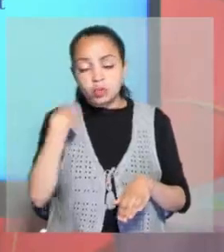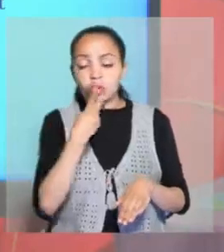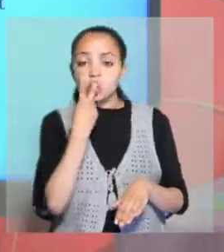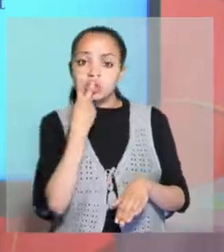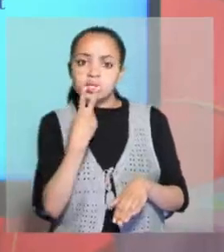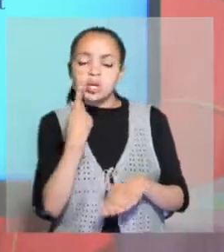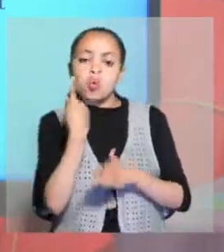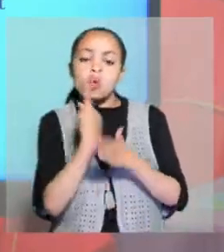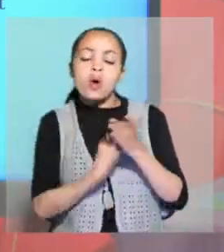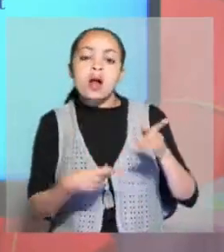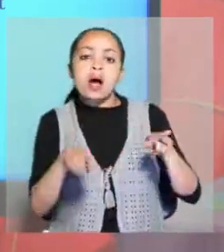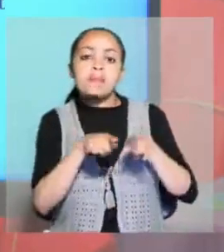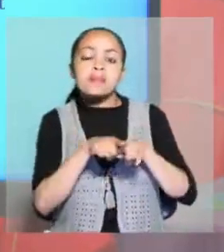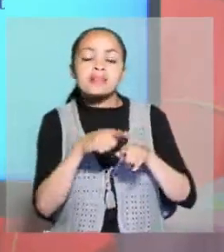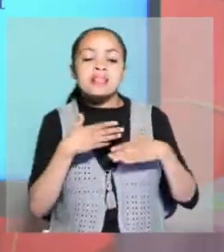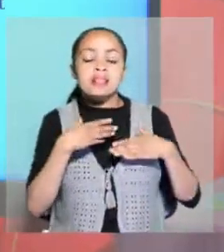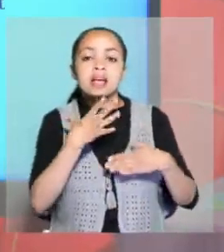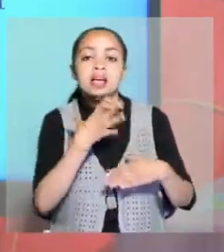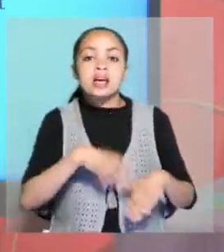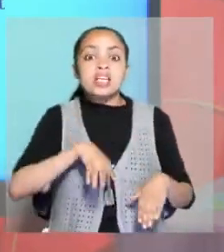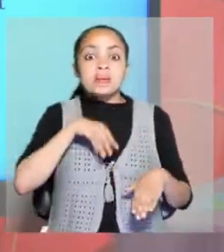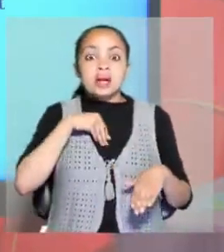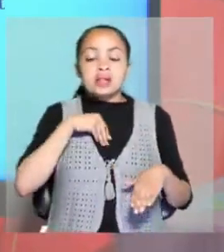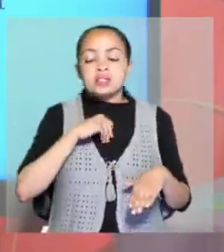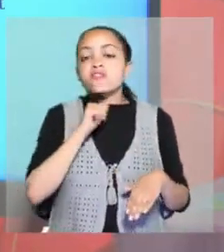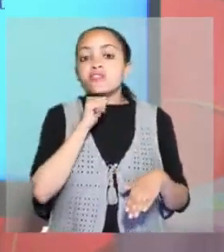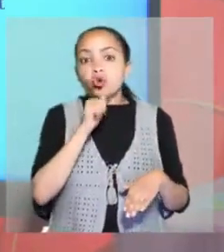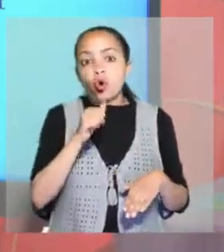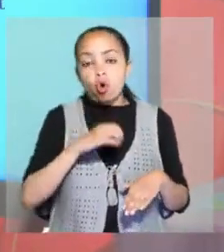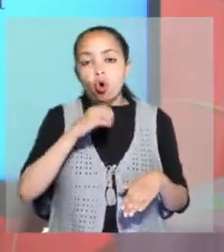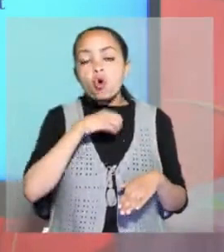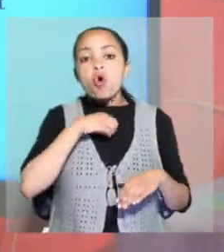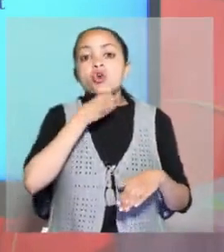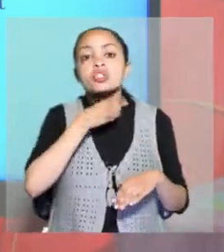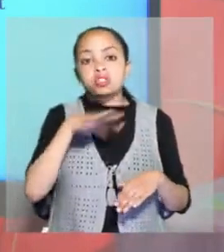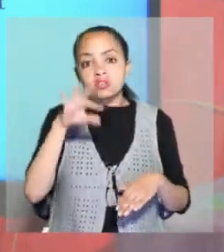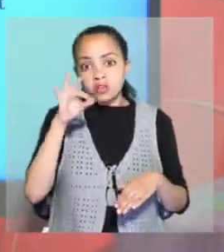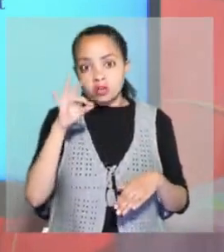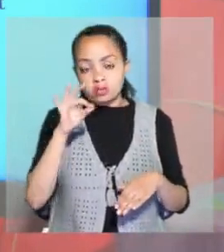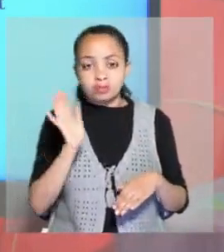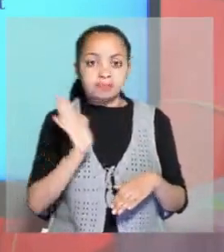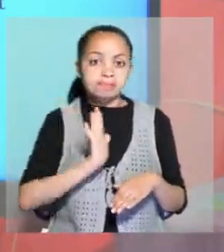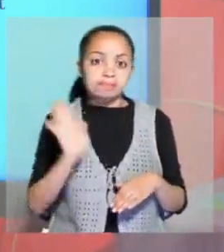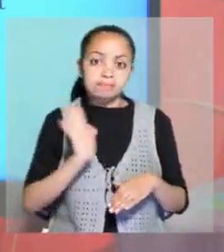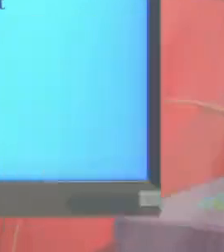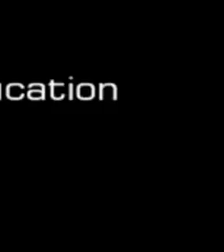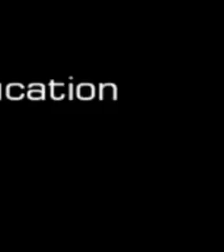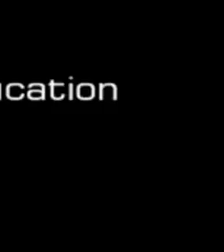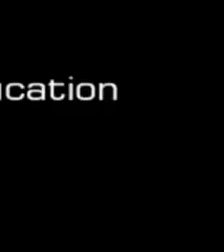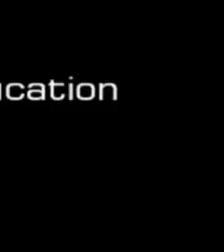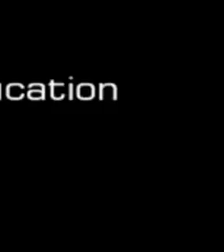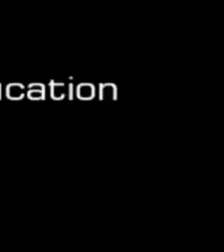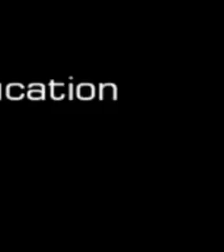will see what happened to the respiration if there is no oxygen. Until that, goodbye, student.